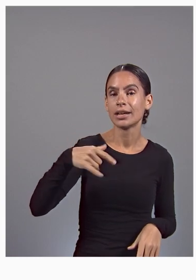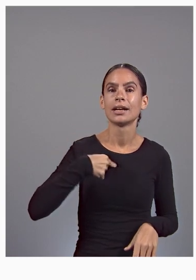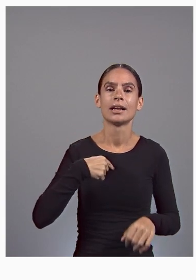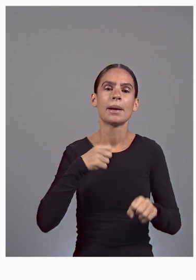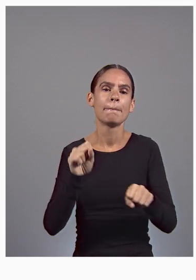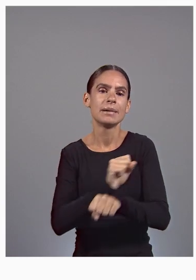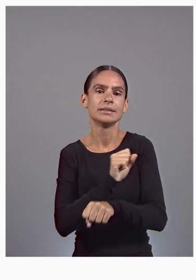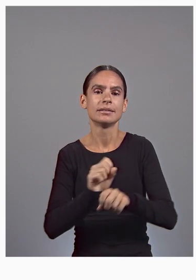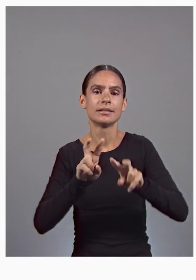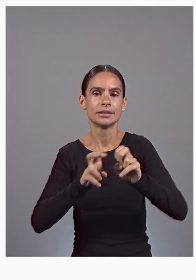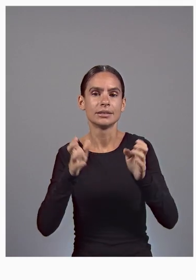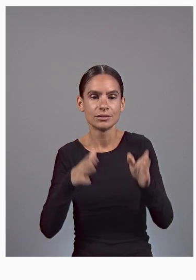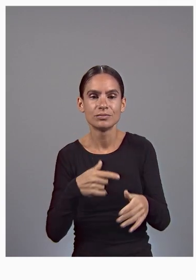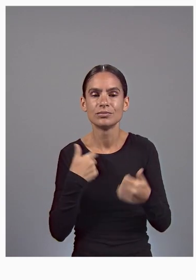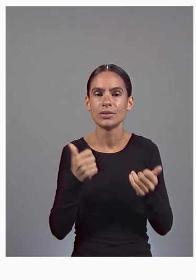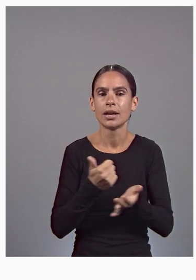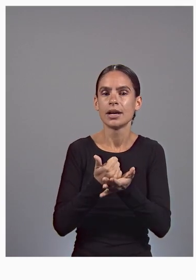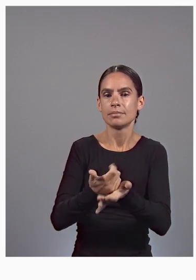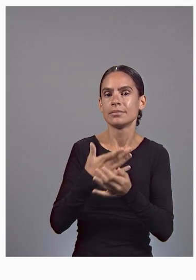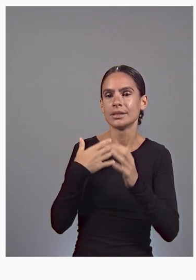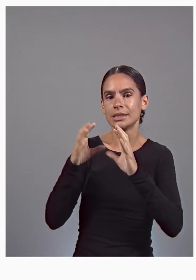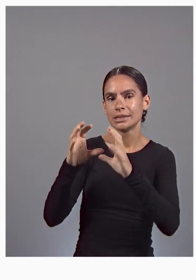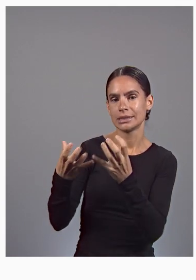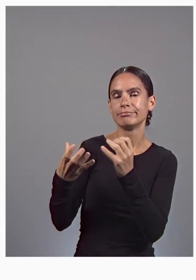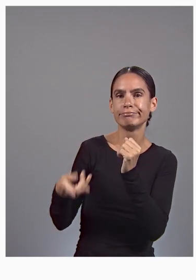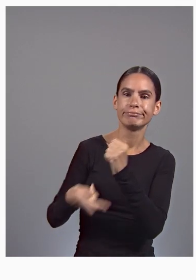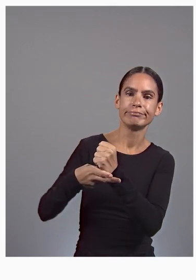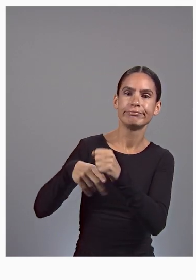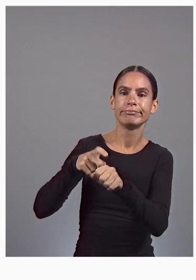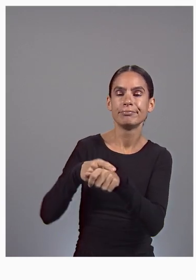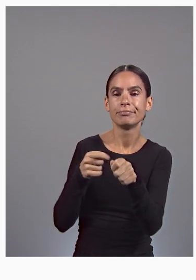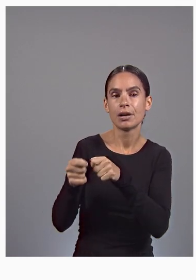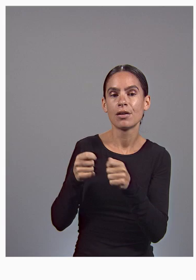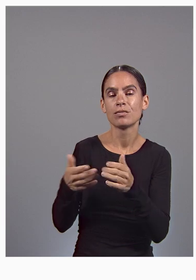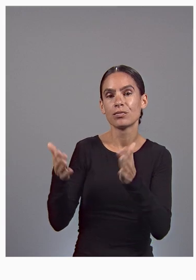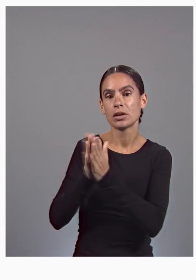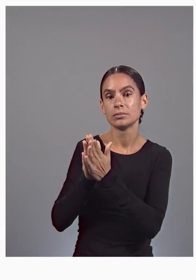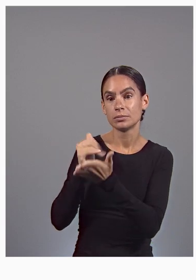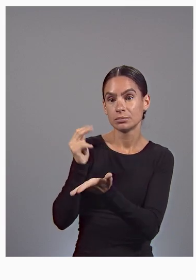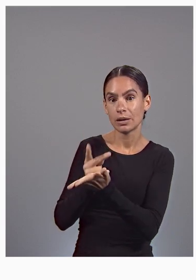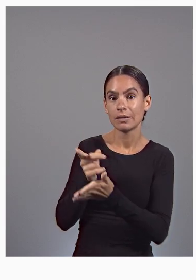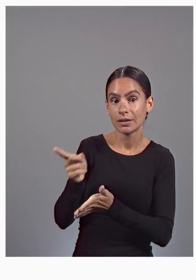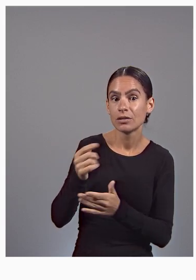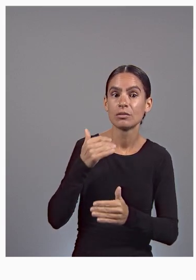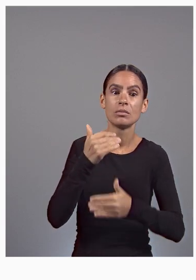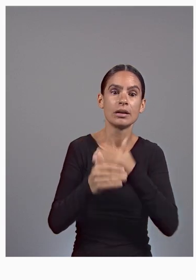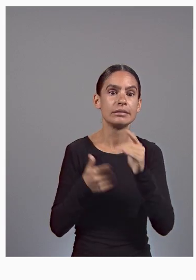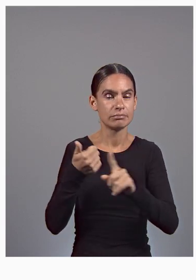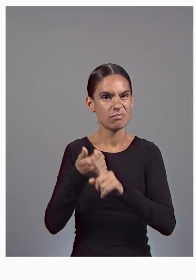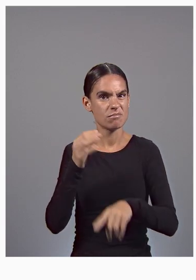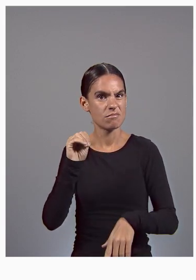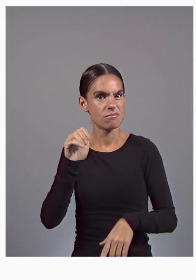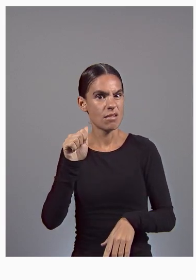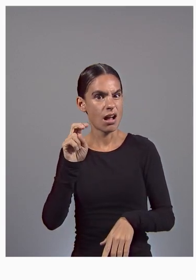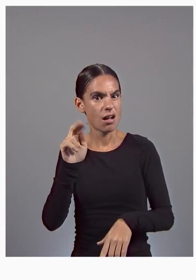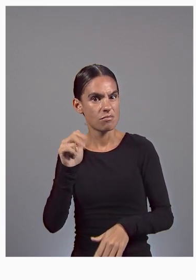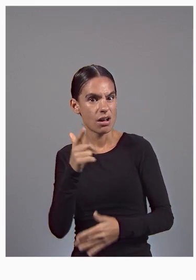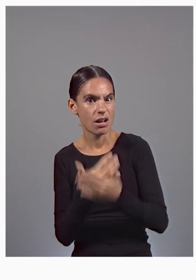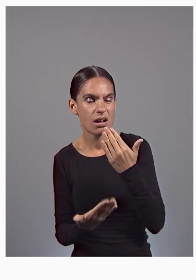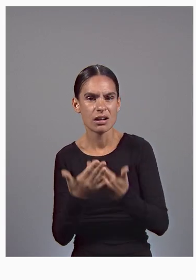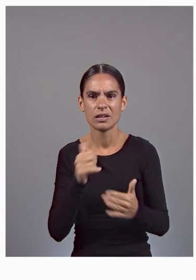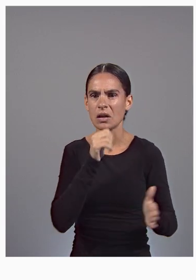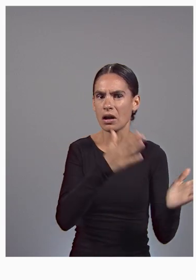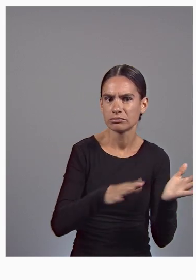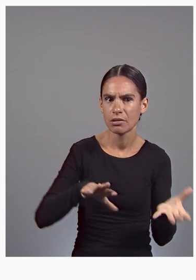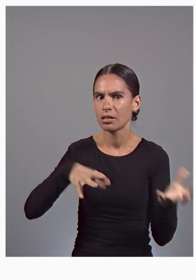save time managing request approvals. Currently, the process is manual and disorganized, spread across ad hoc emails